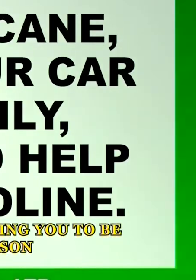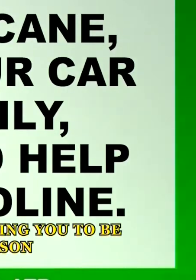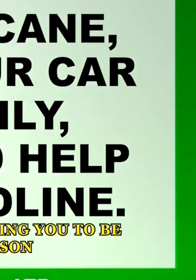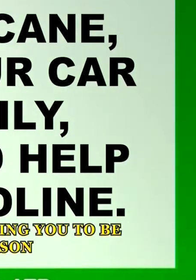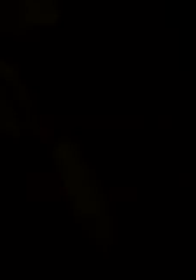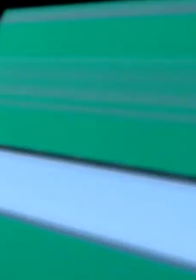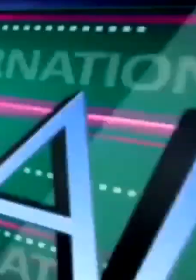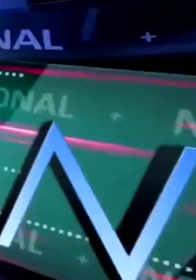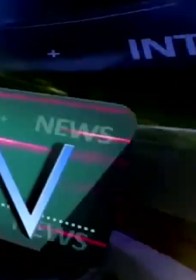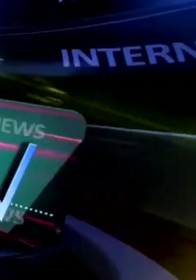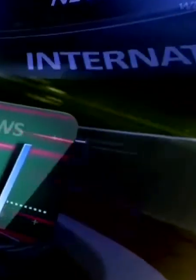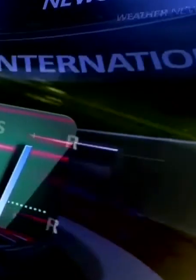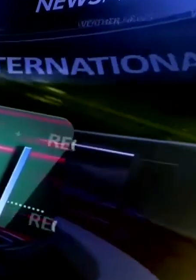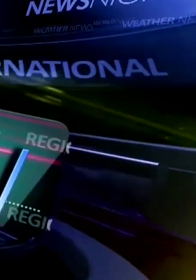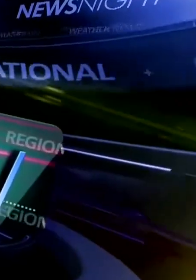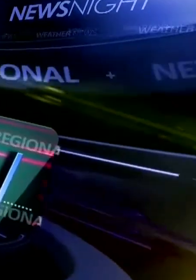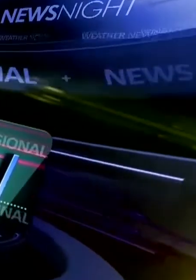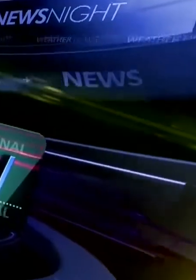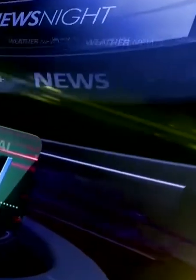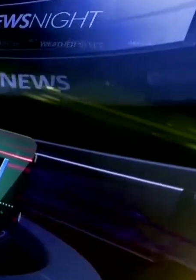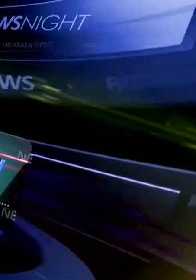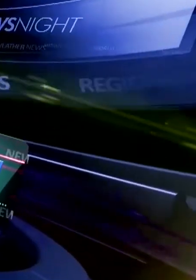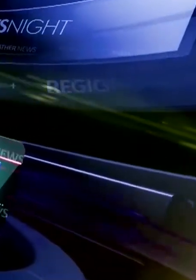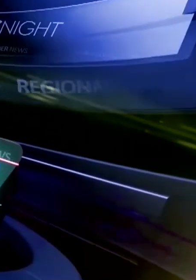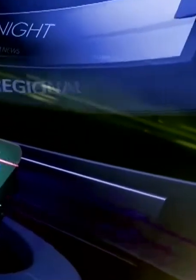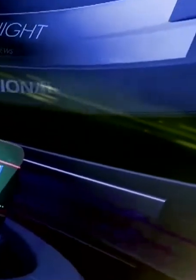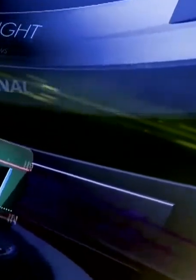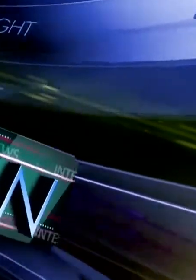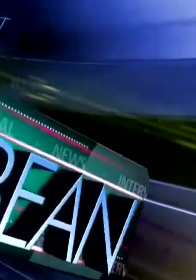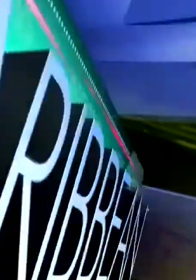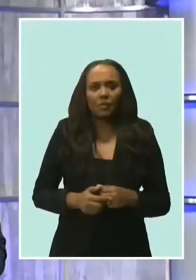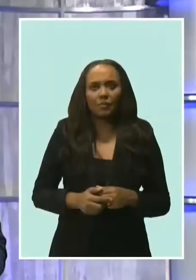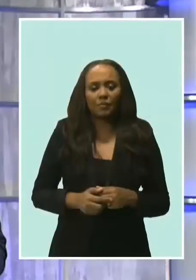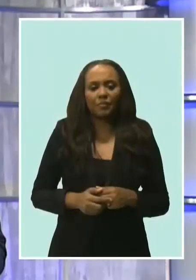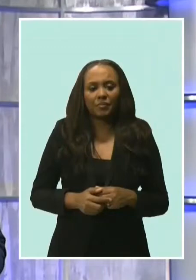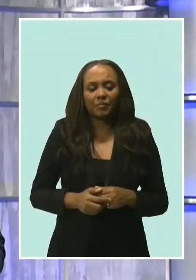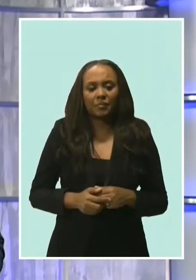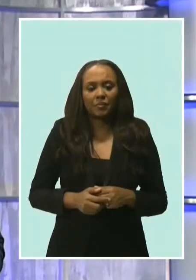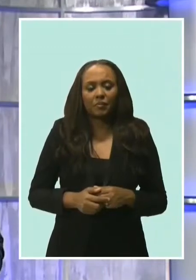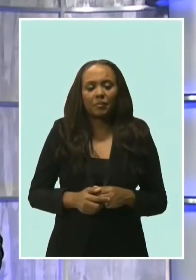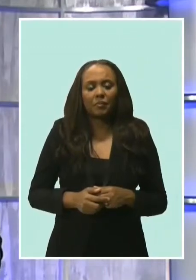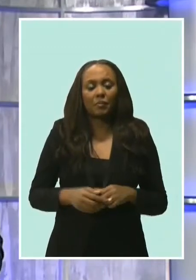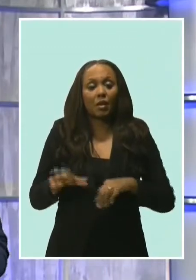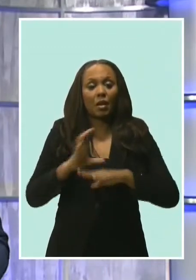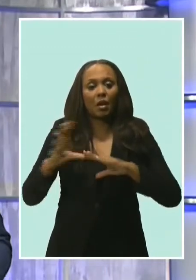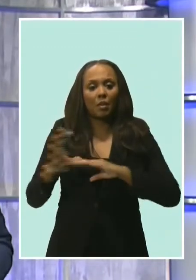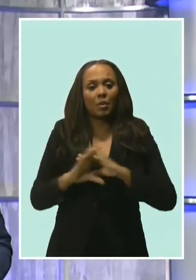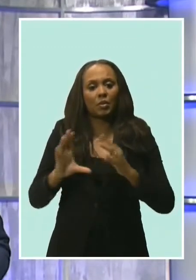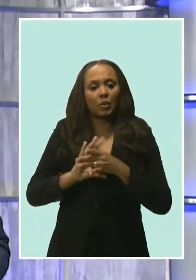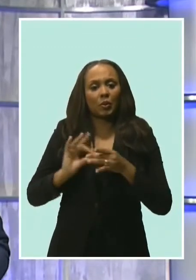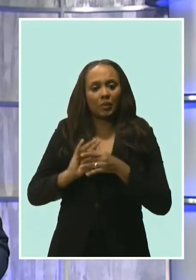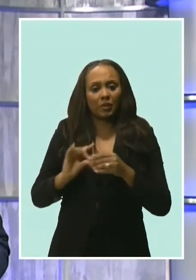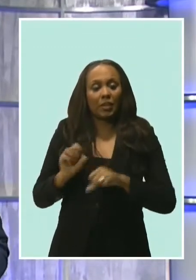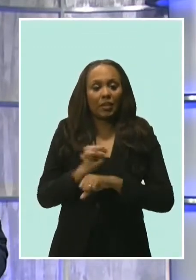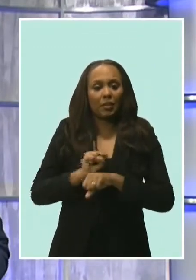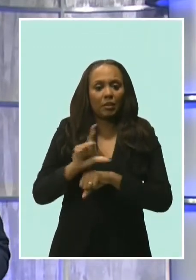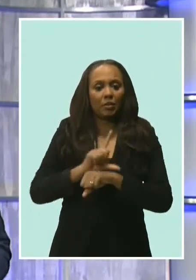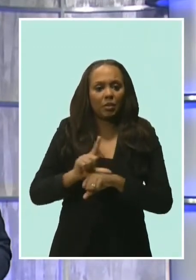the COVID-19 and what needs to be done. Government's Trust Loan Fund, which was specially designed